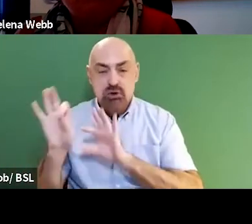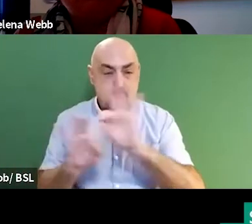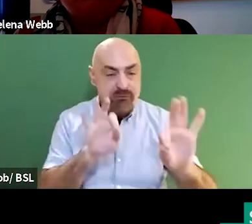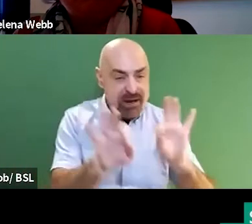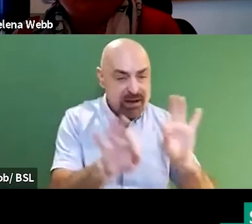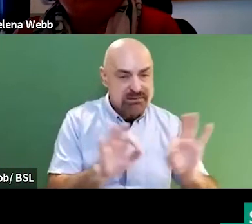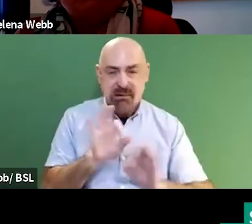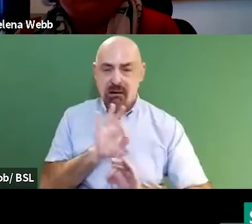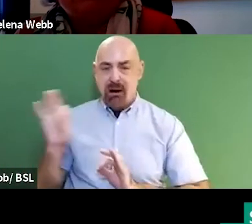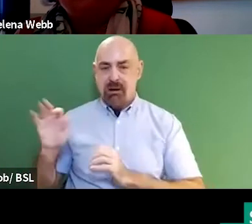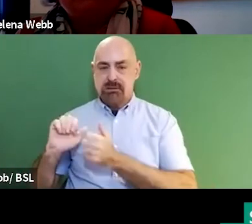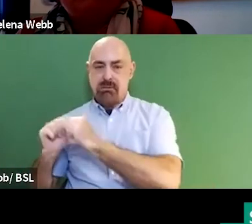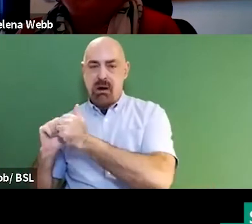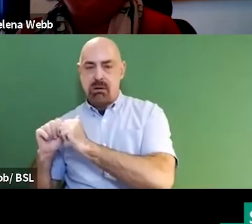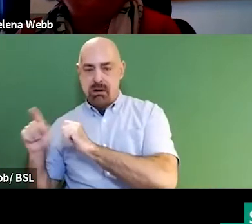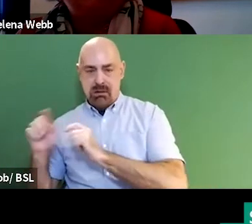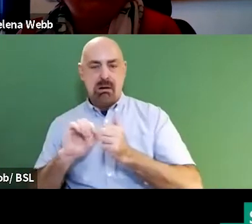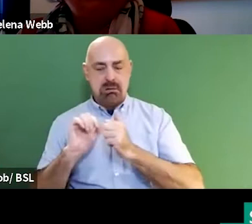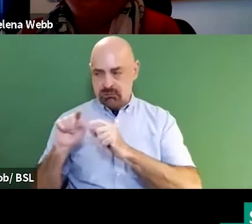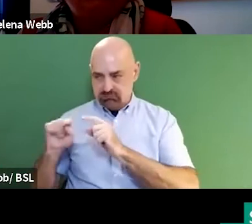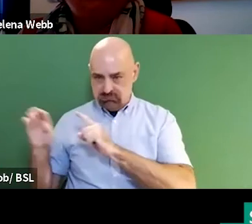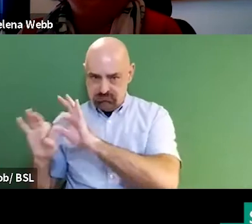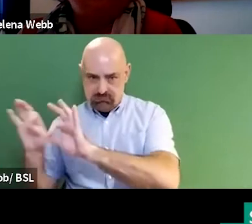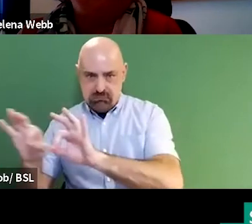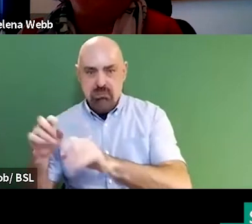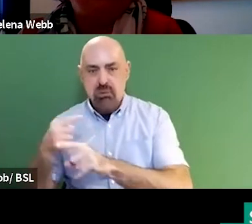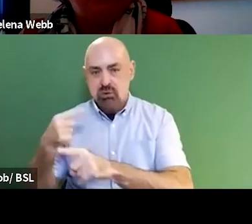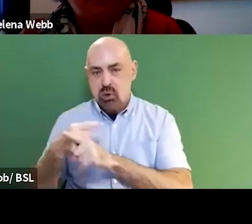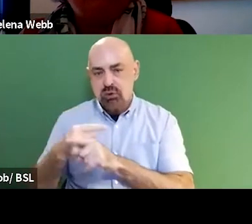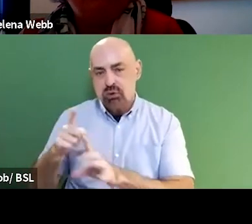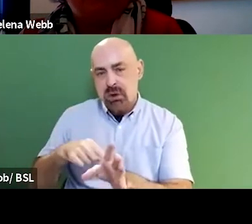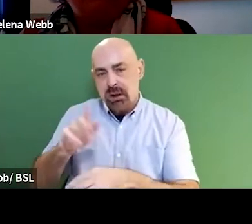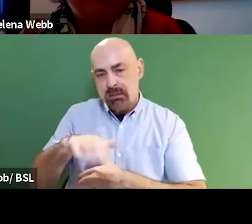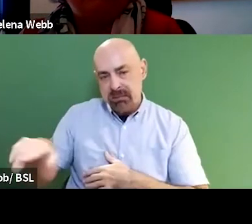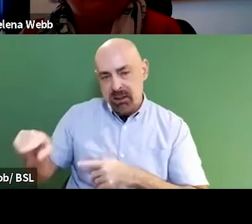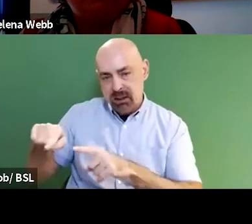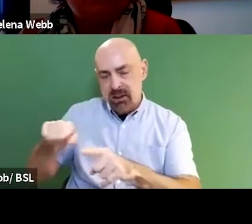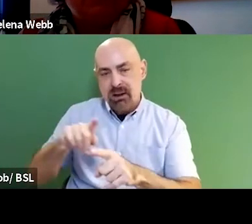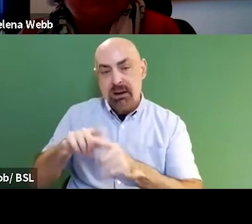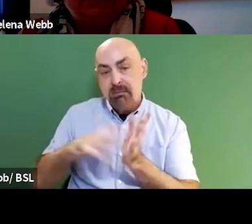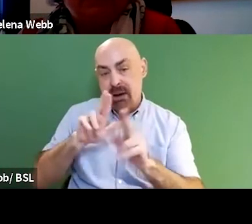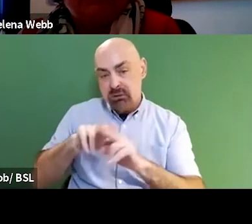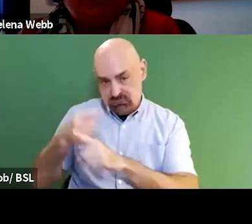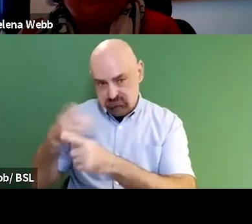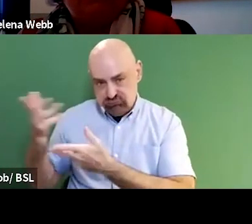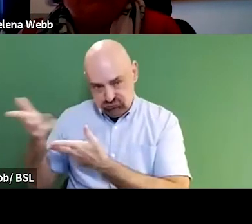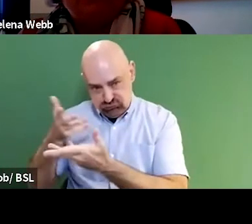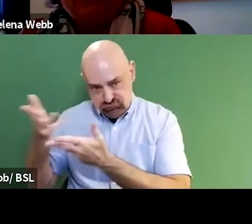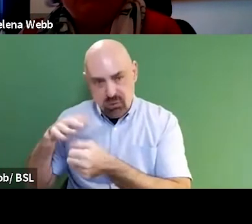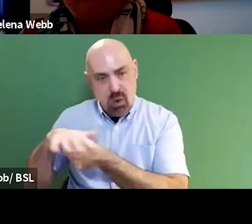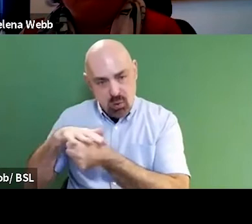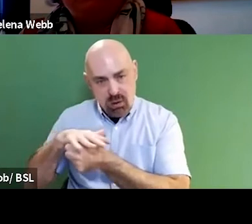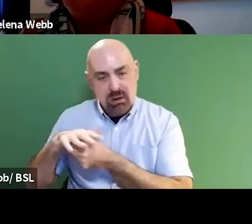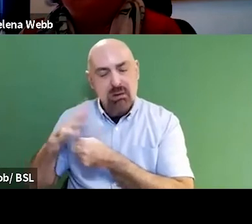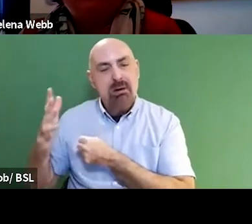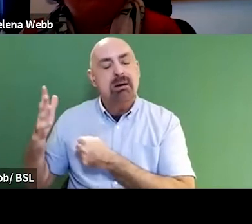partners. So all of our partners are engaged in talking to children and young people and parents in their localities.